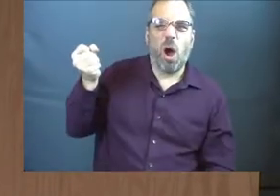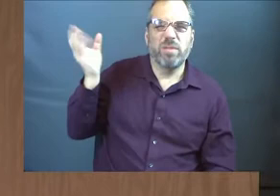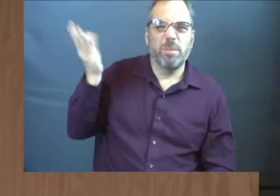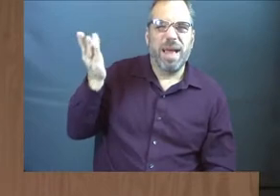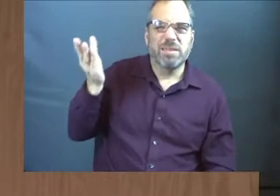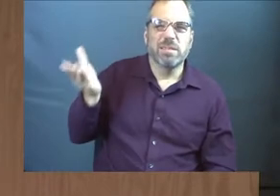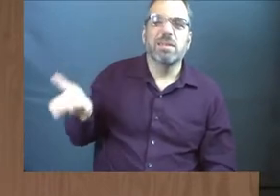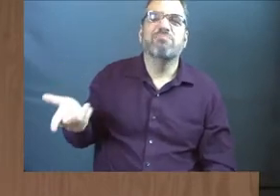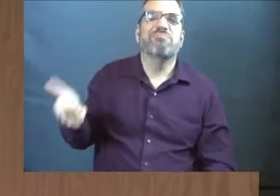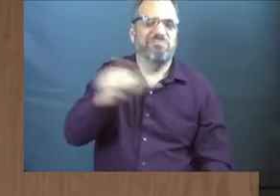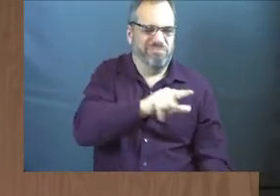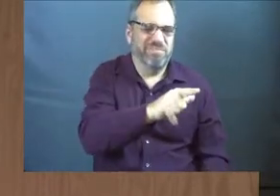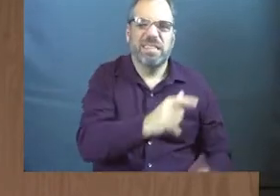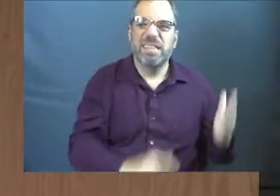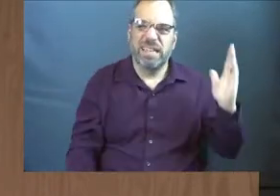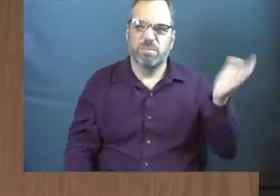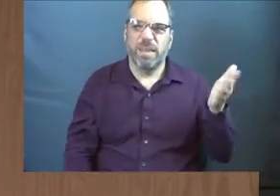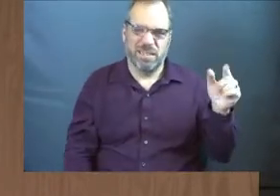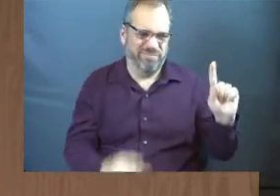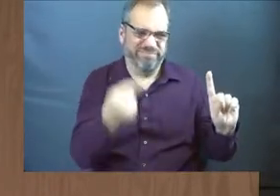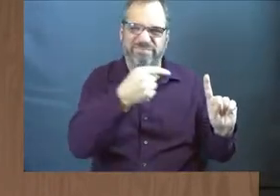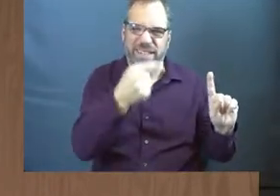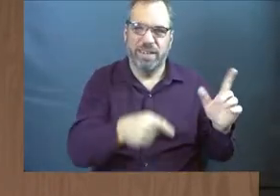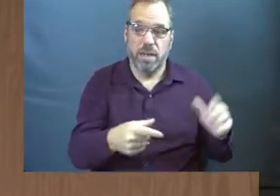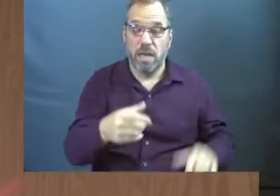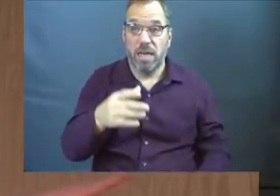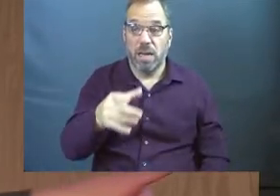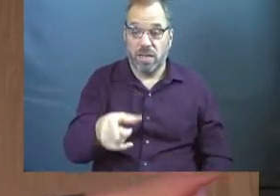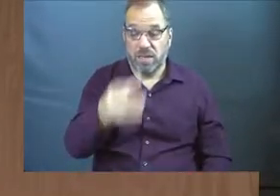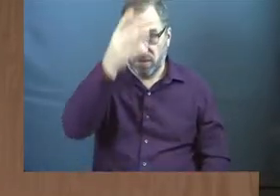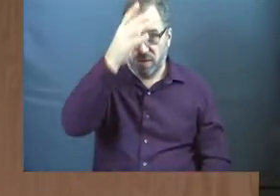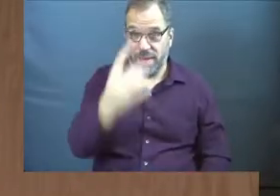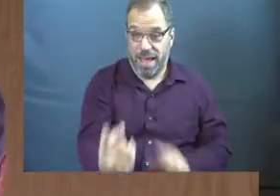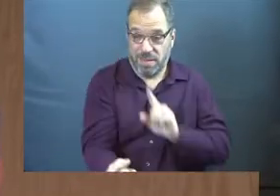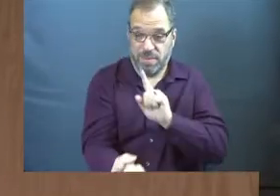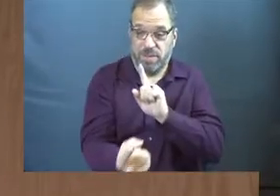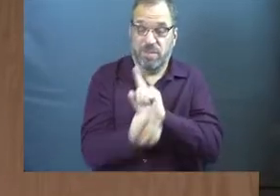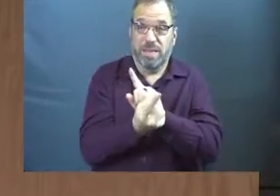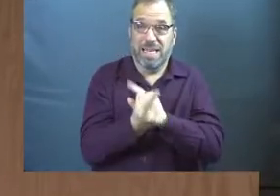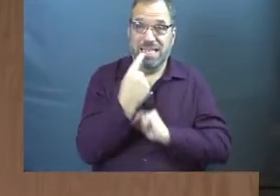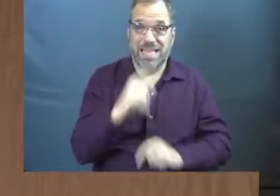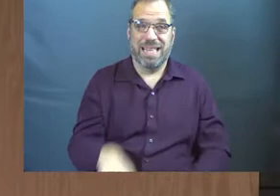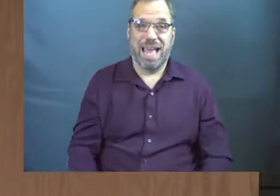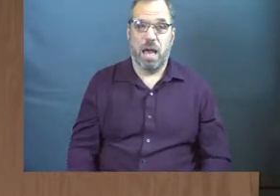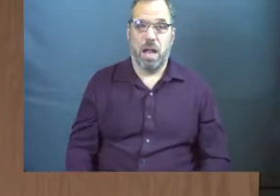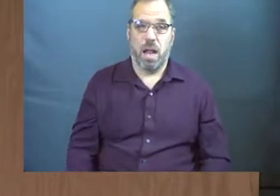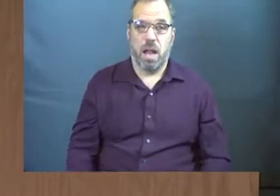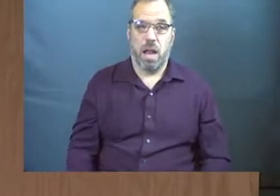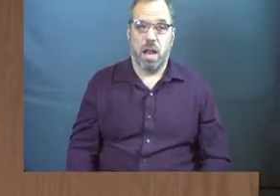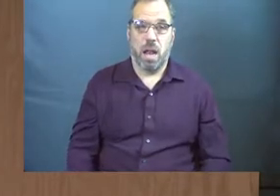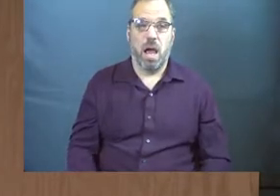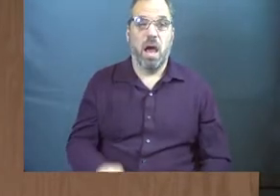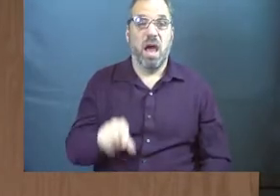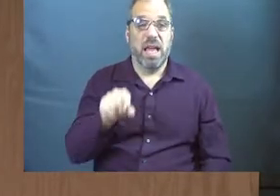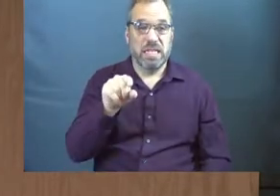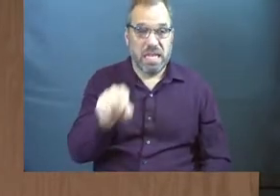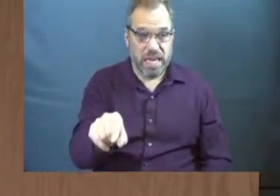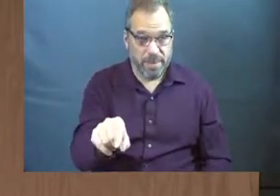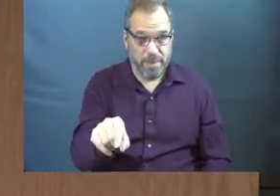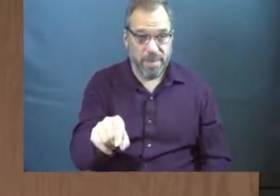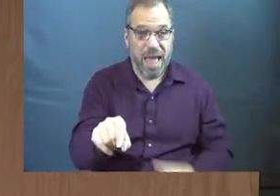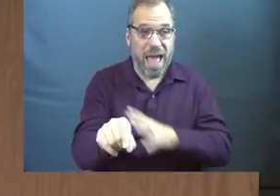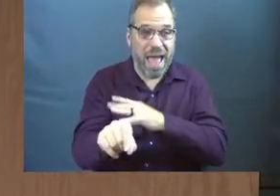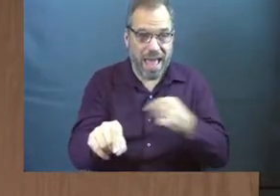We're going to preach this. Because when the man said what he said, I'm like, this isn't just him. This is